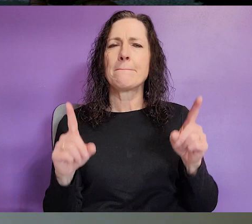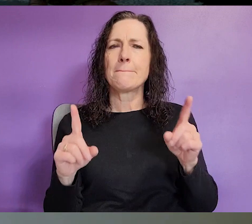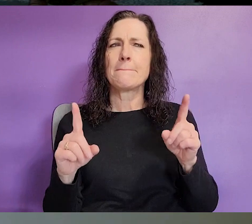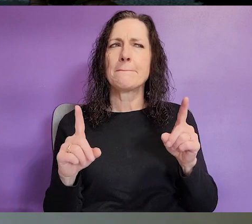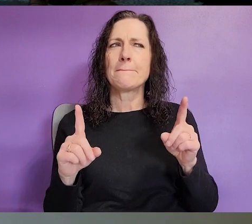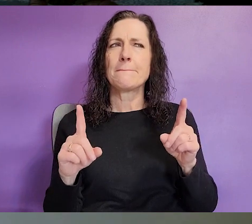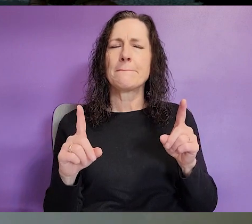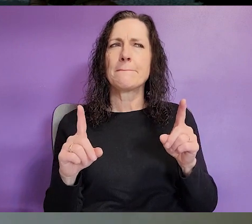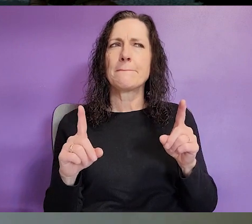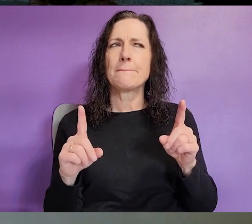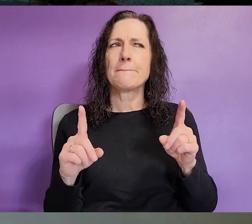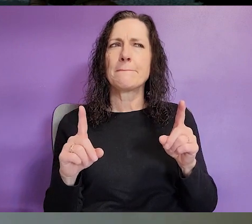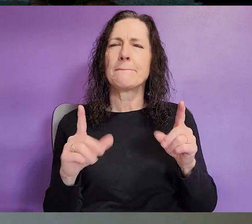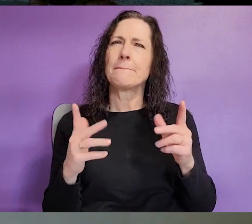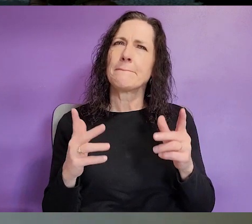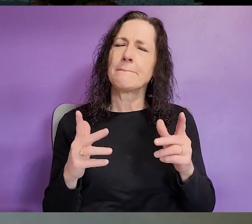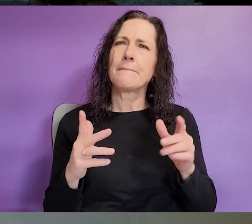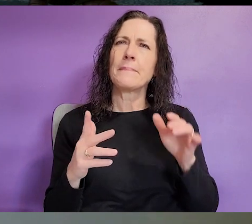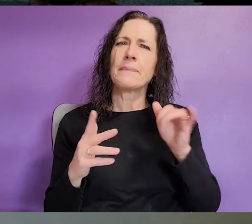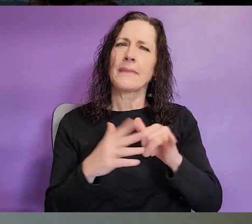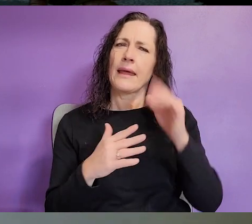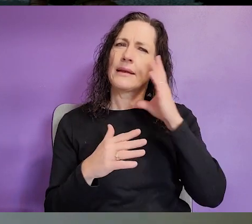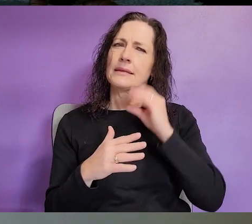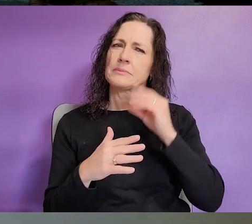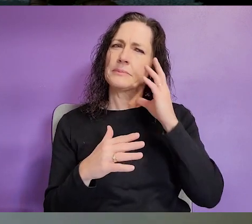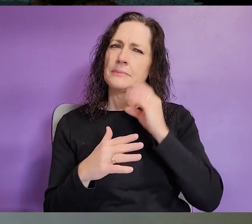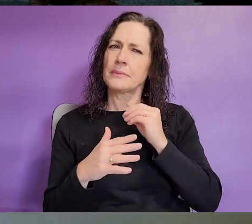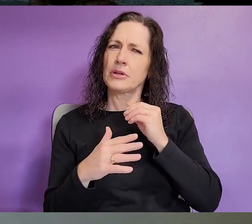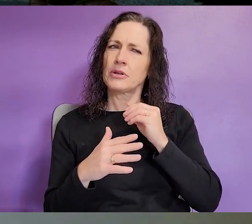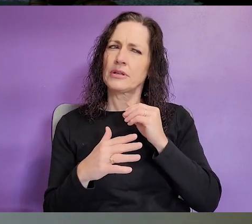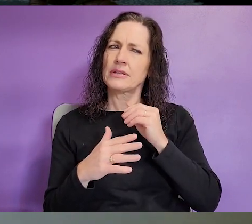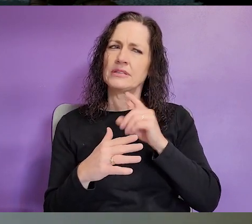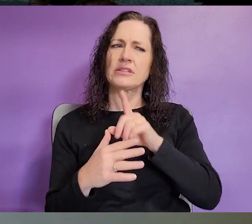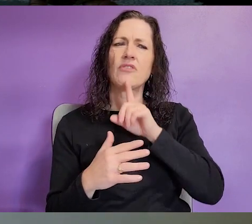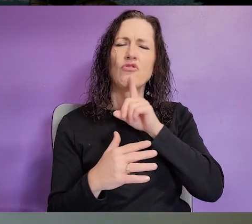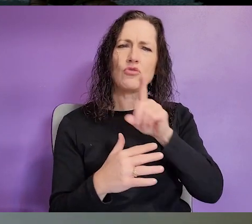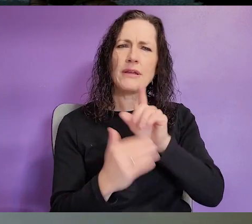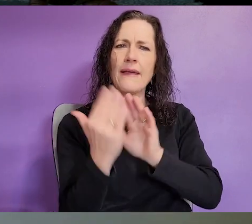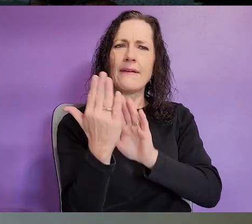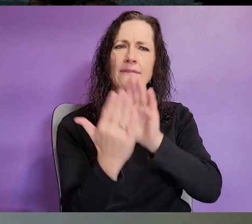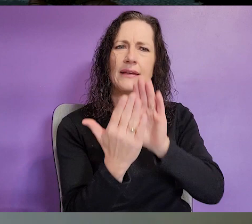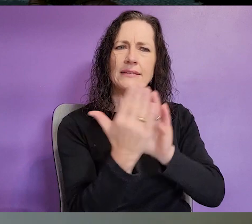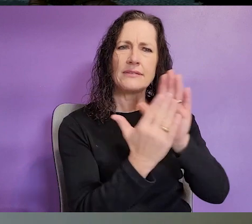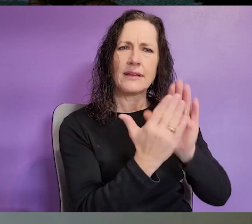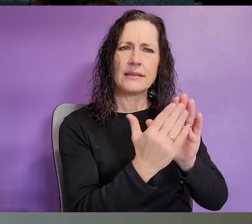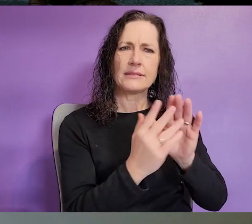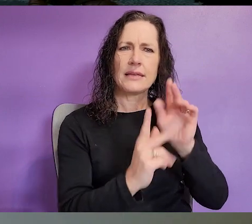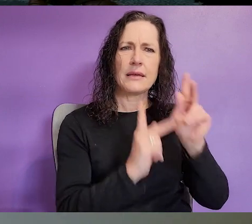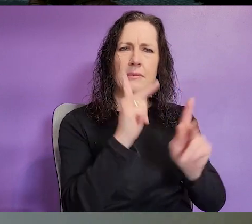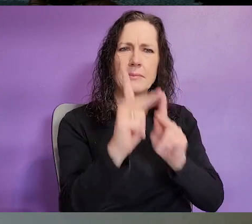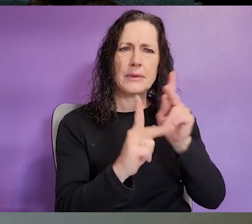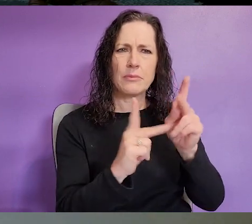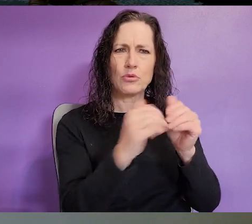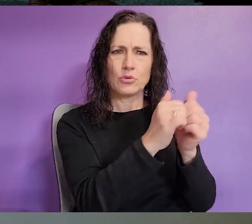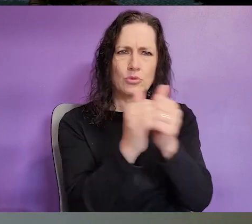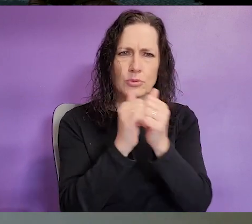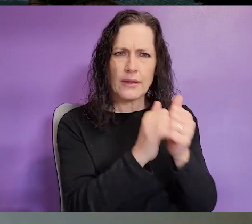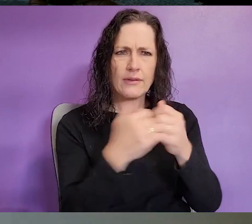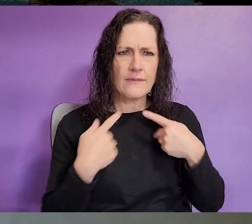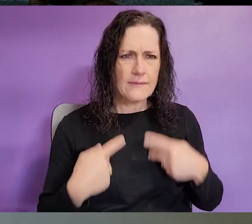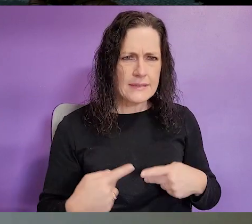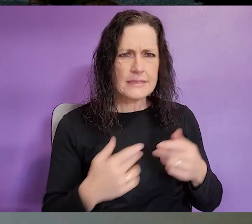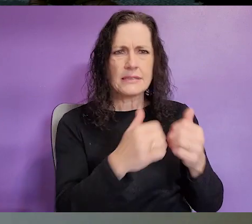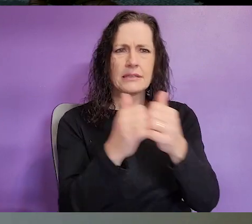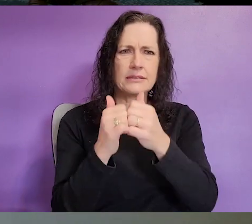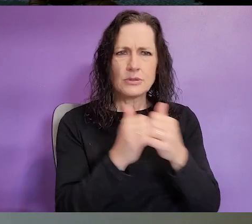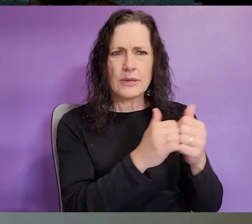the experience of being in the body of the church, of being persons, of seeing that person